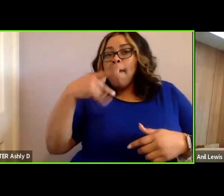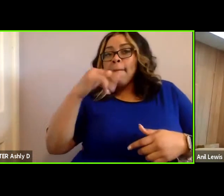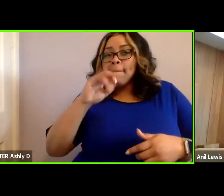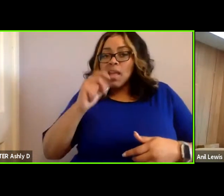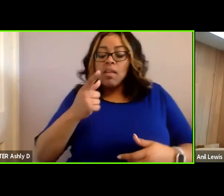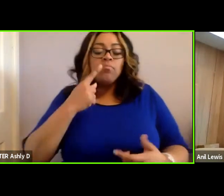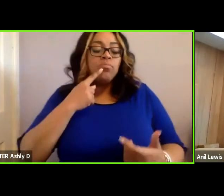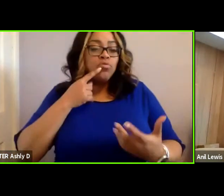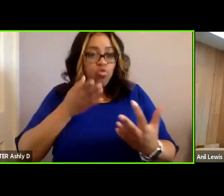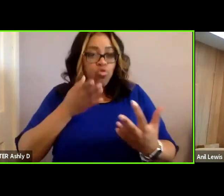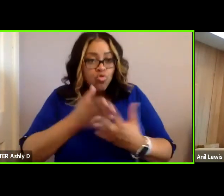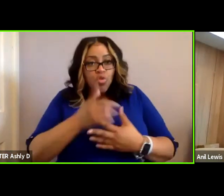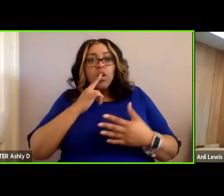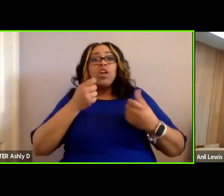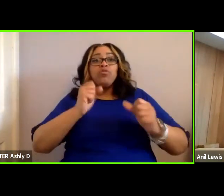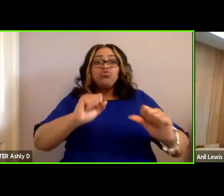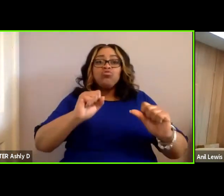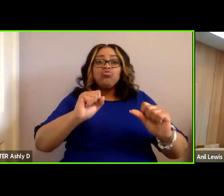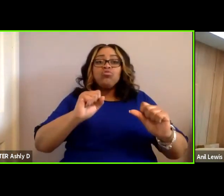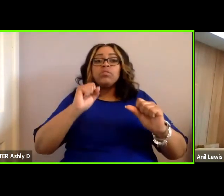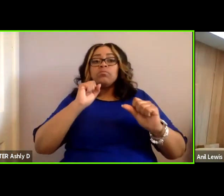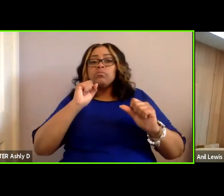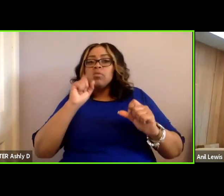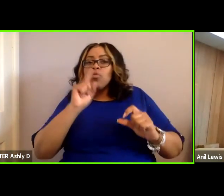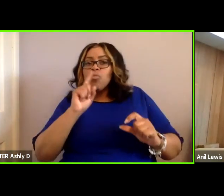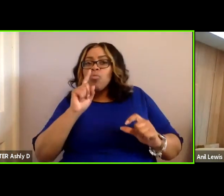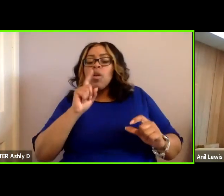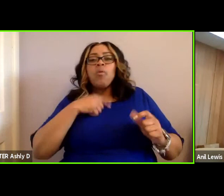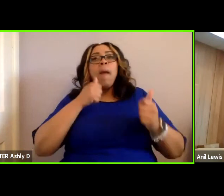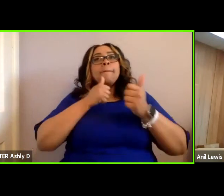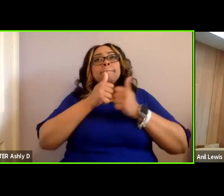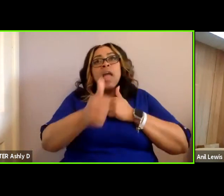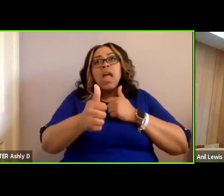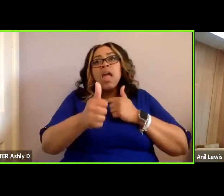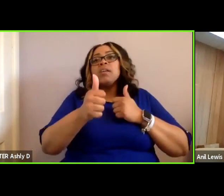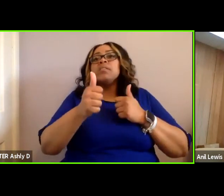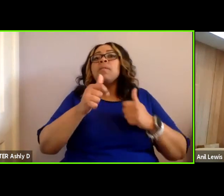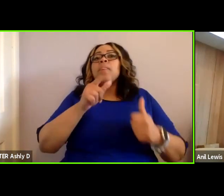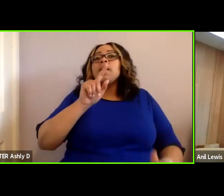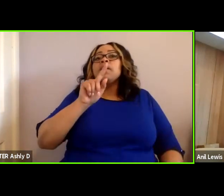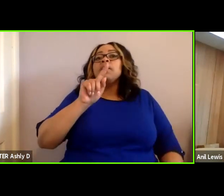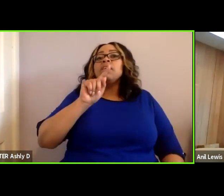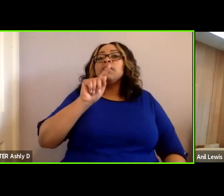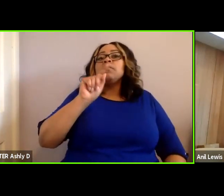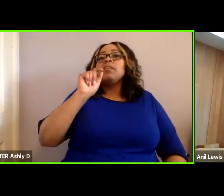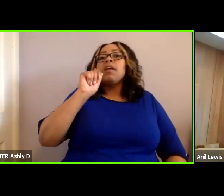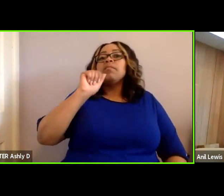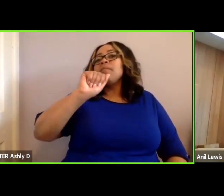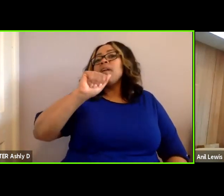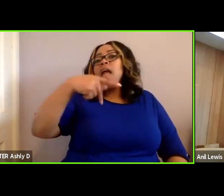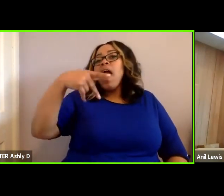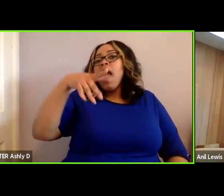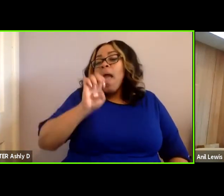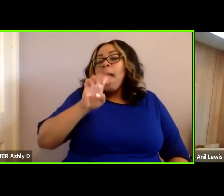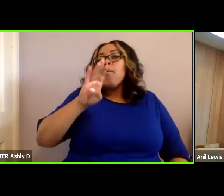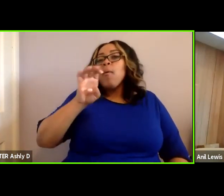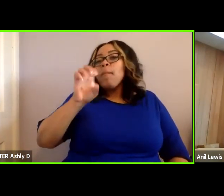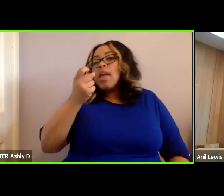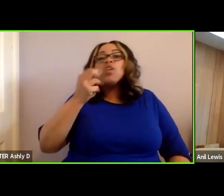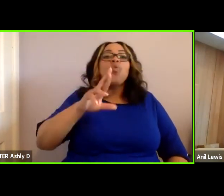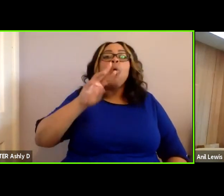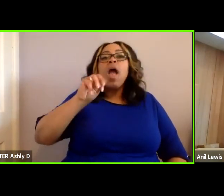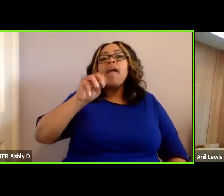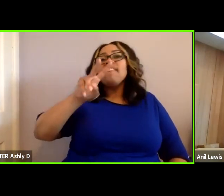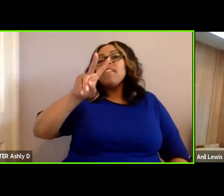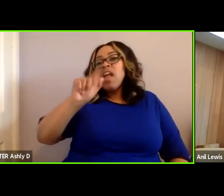through, getting to street destinations, you might say, well, we're passing TJ Applebee's. We just passed the Department of Motor Vehicles. So giving